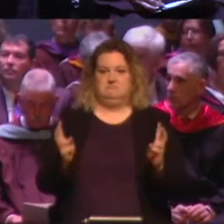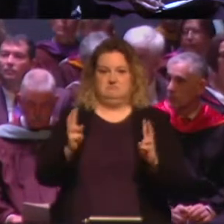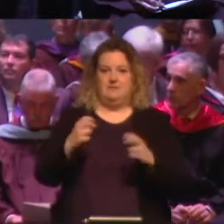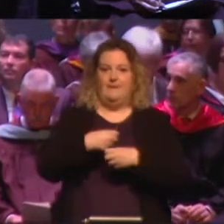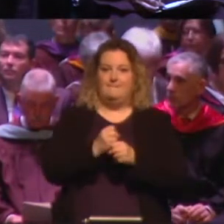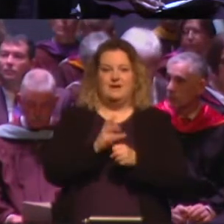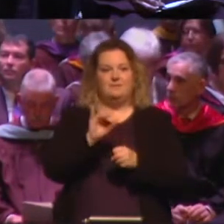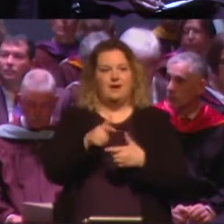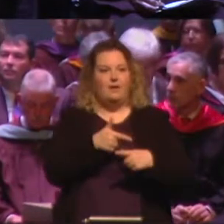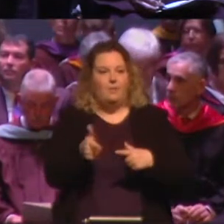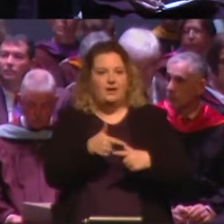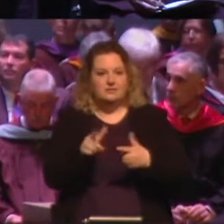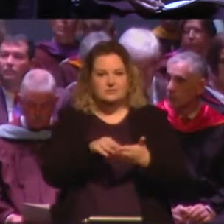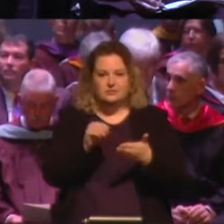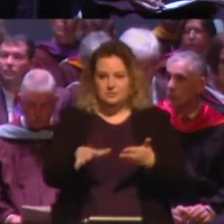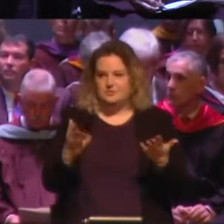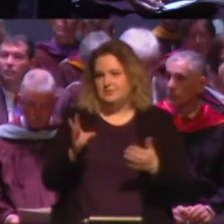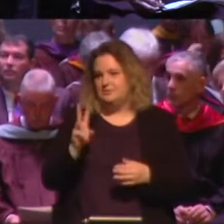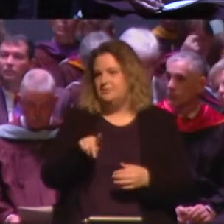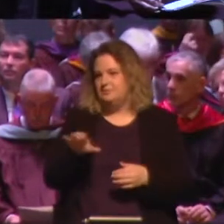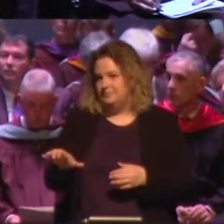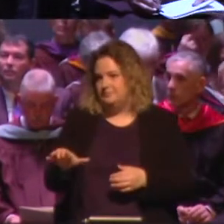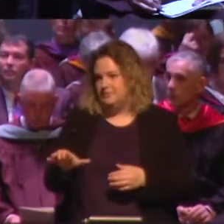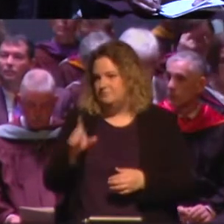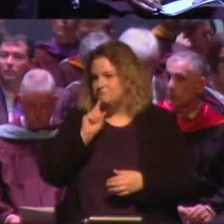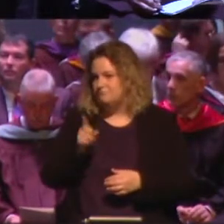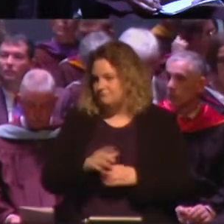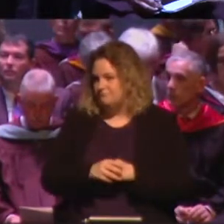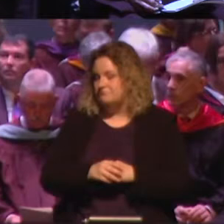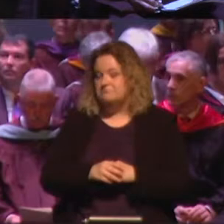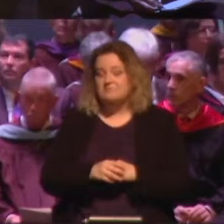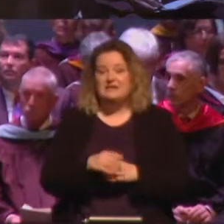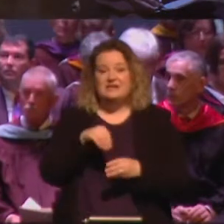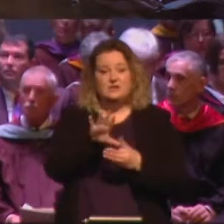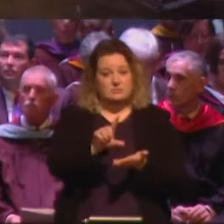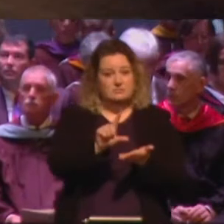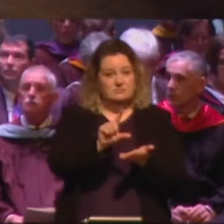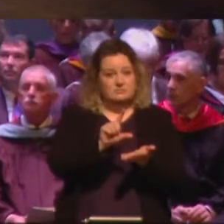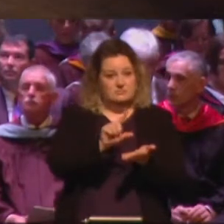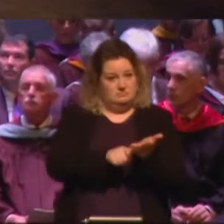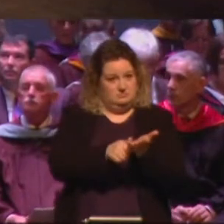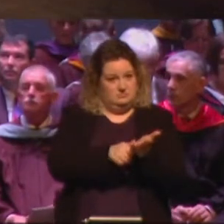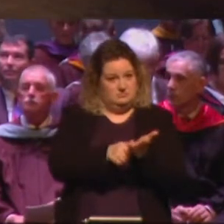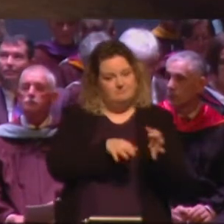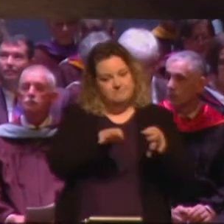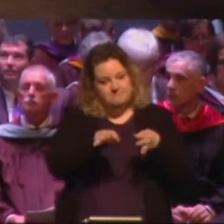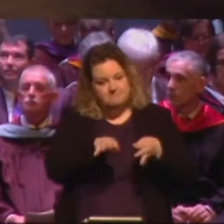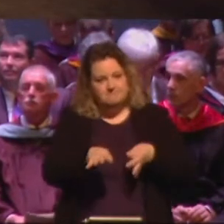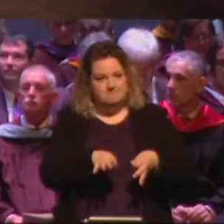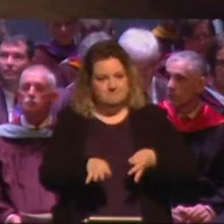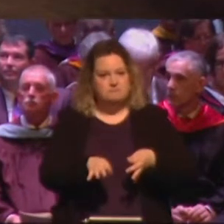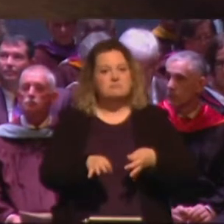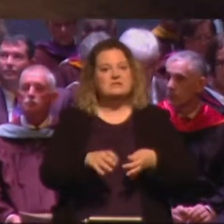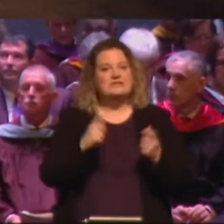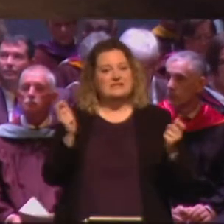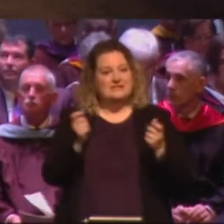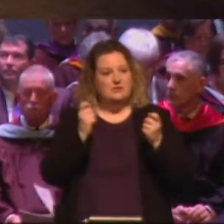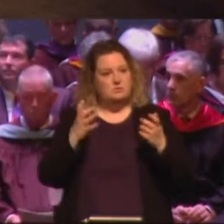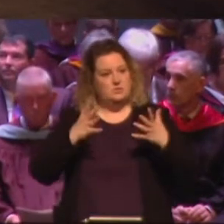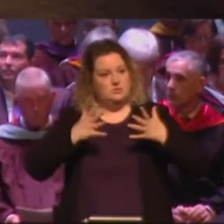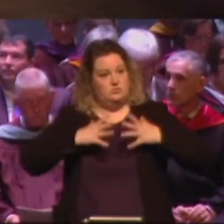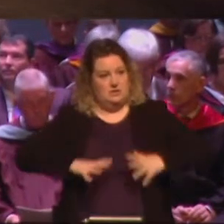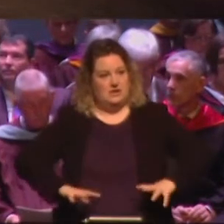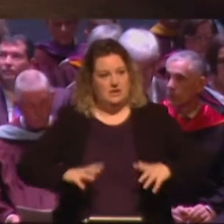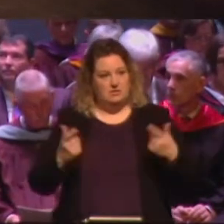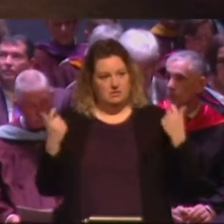welding students at Western Piedmont. Next, in your program, you will find a description of the ceremonial regalia that